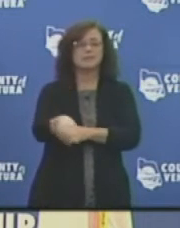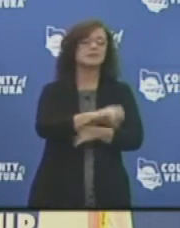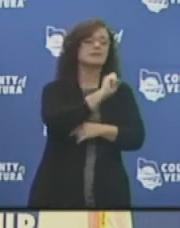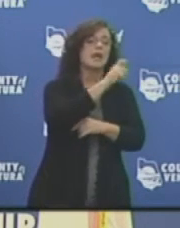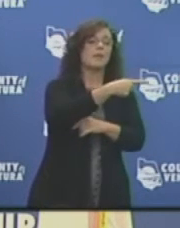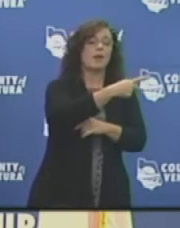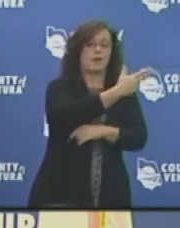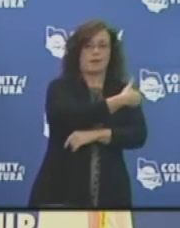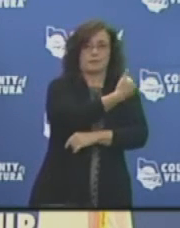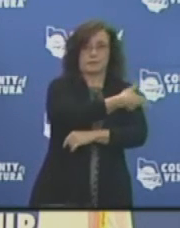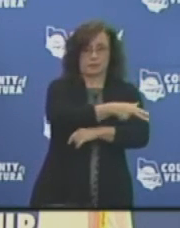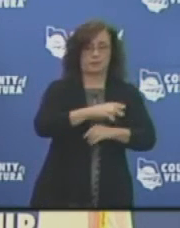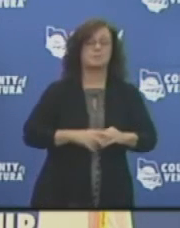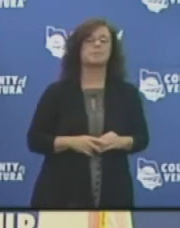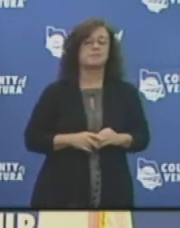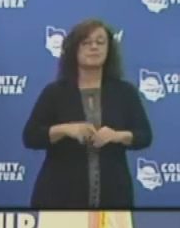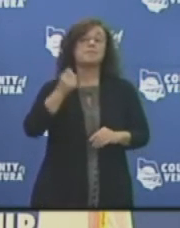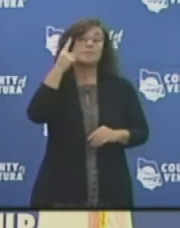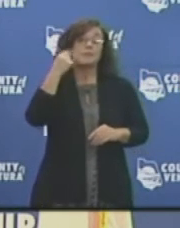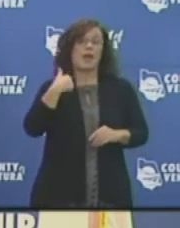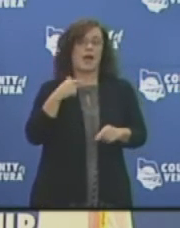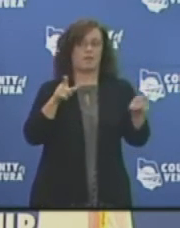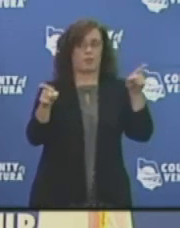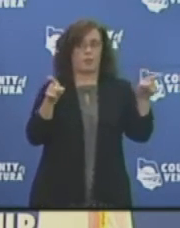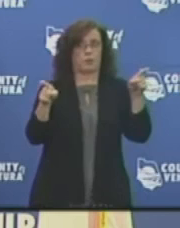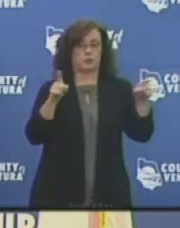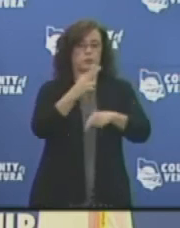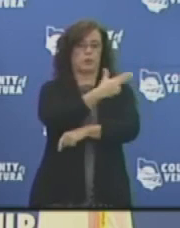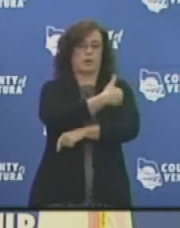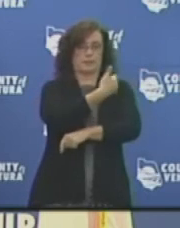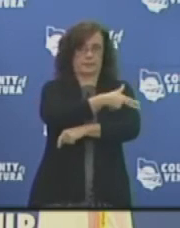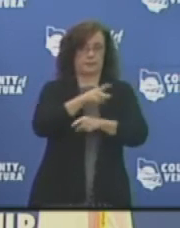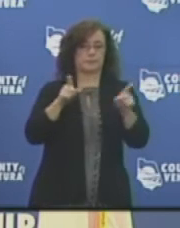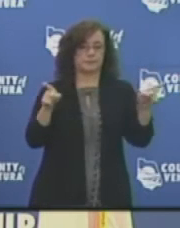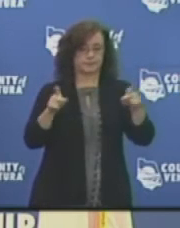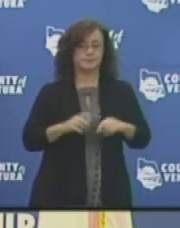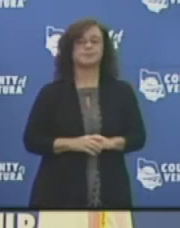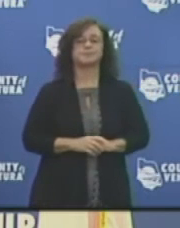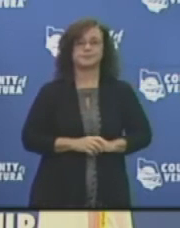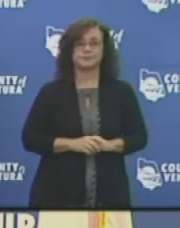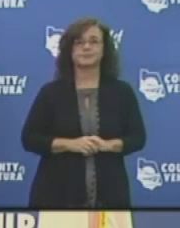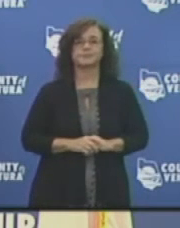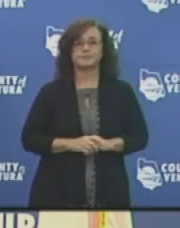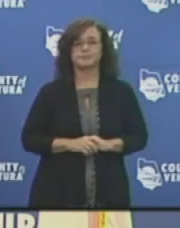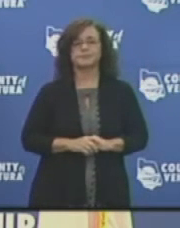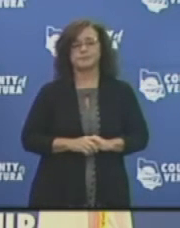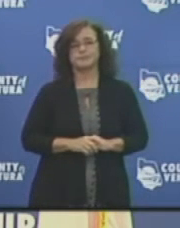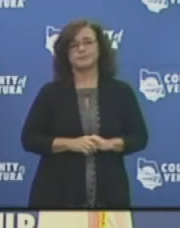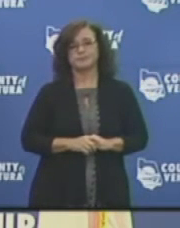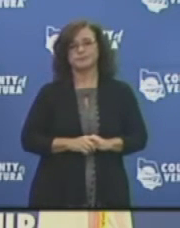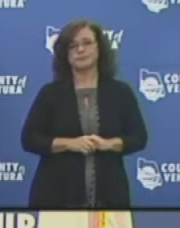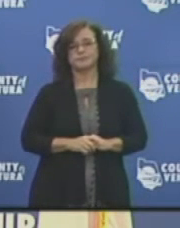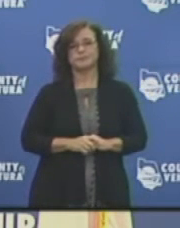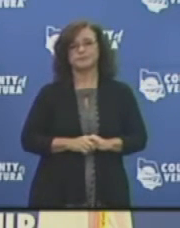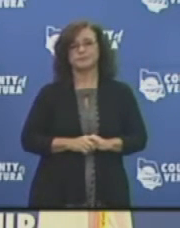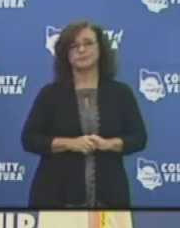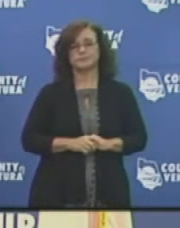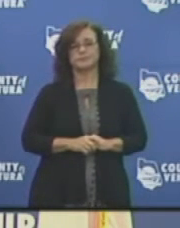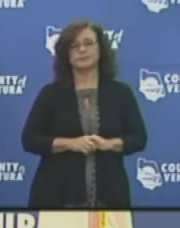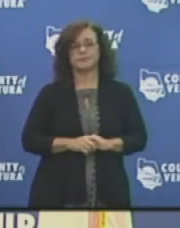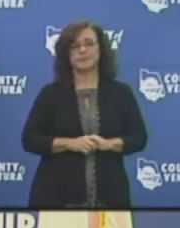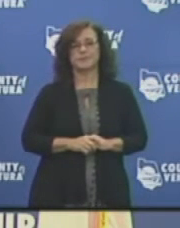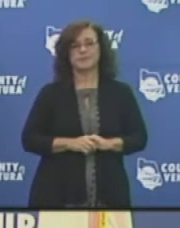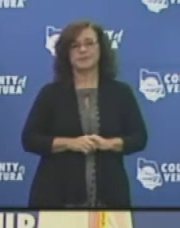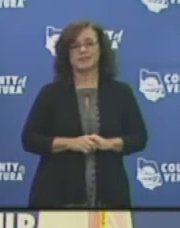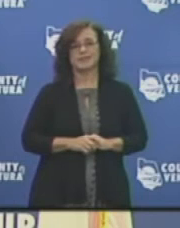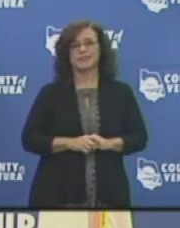We have two county hospitals, VCMC and Santa Paula Hospital. And we are